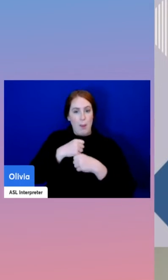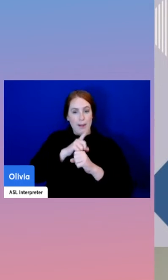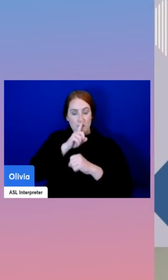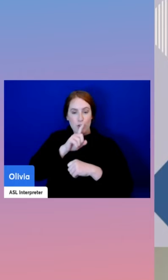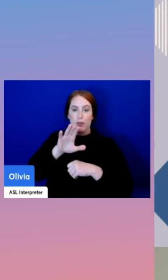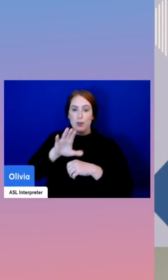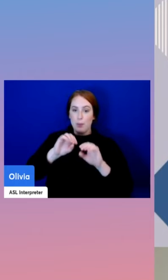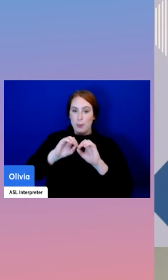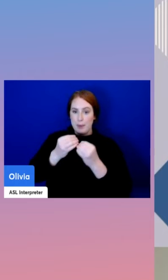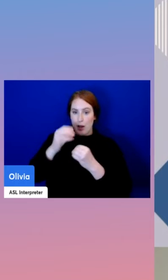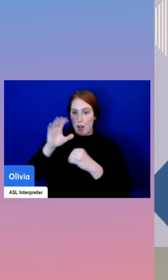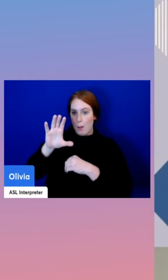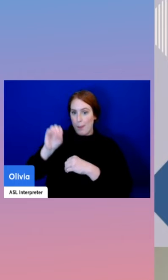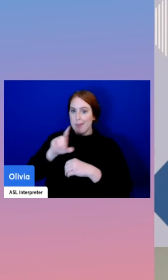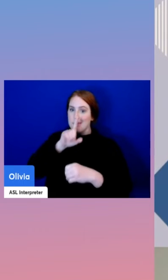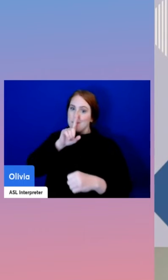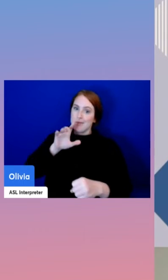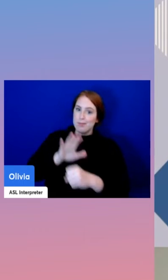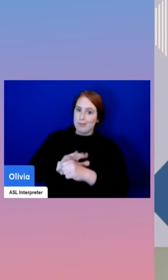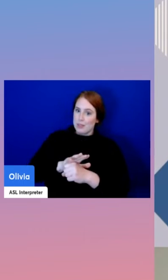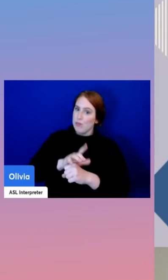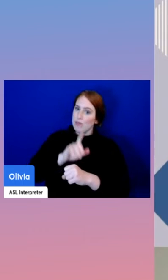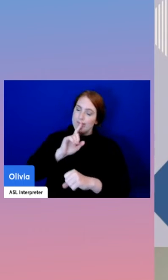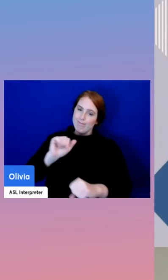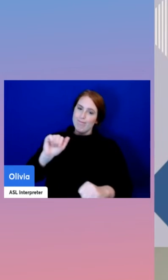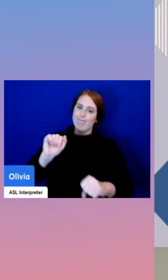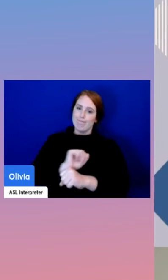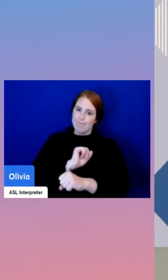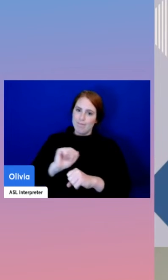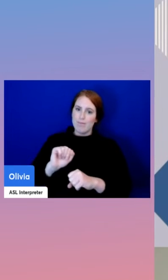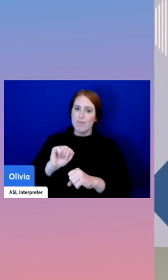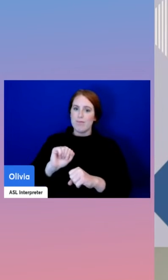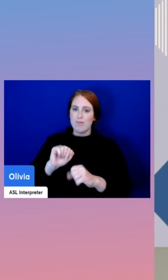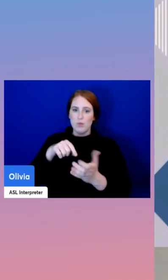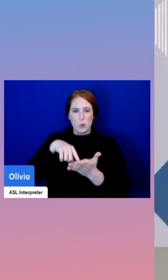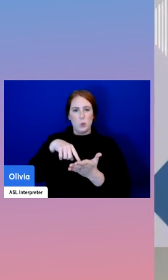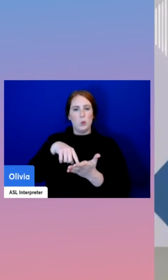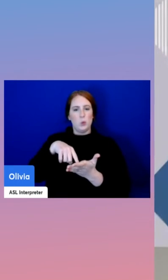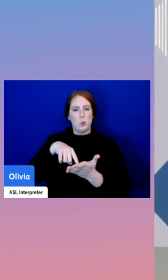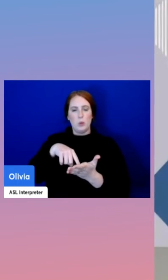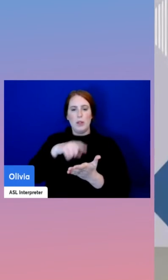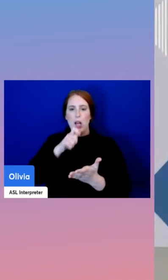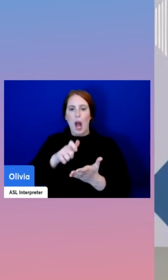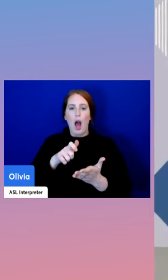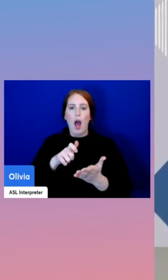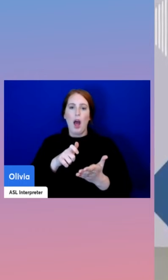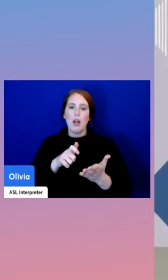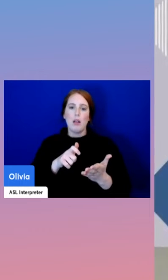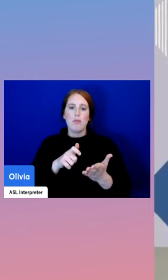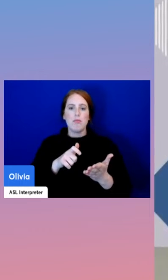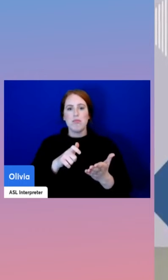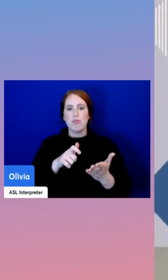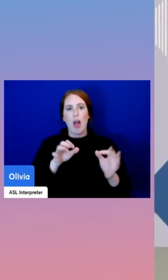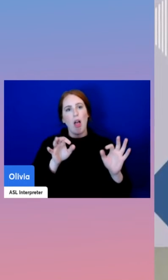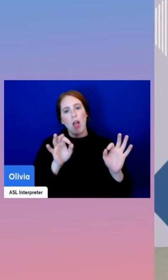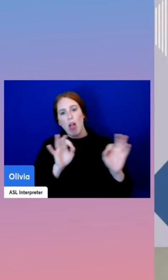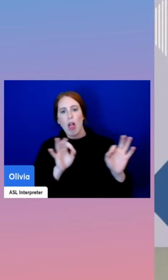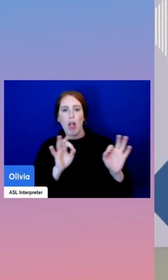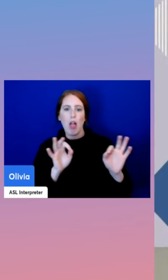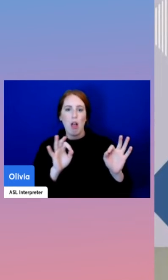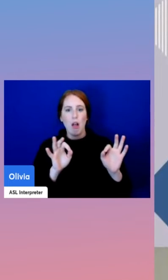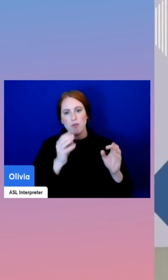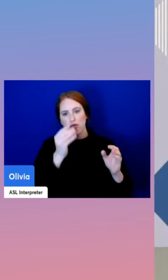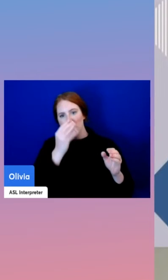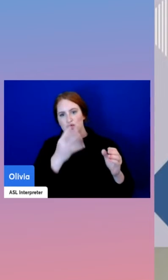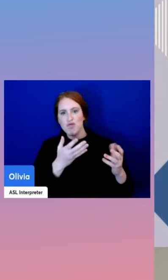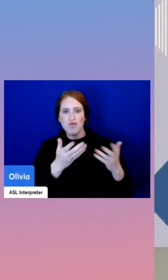key deadlines instead of taking it as a little side trip, essentially. So being able to do that, we'll be